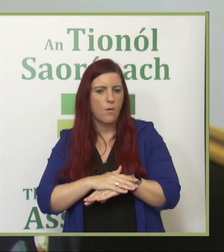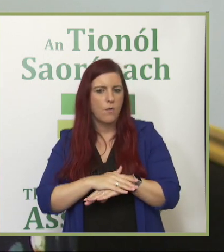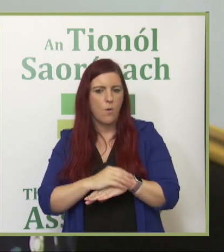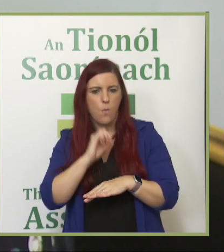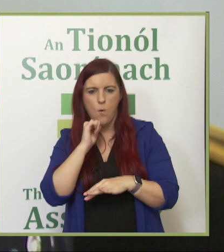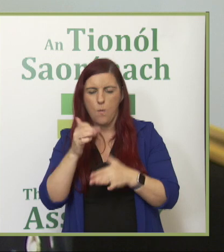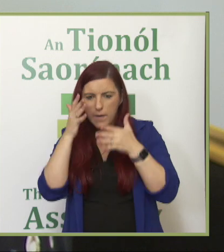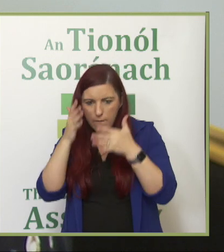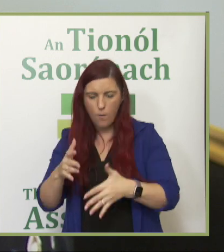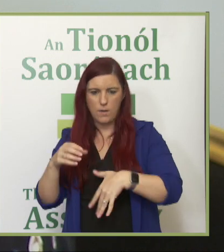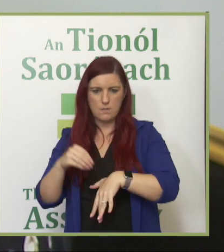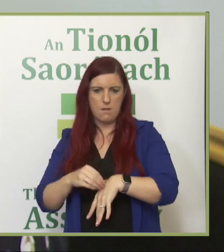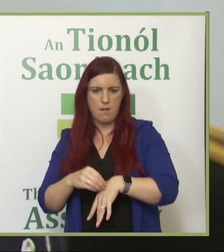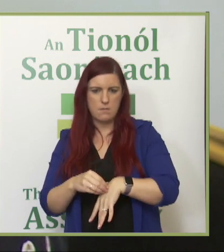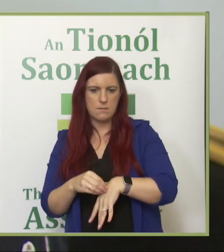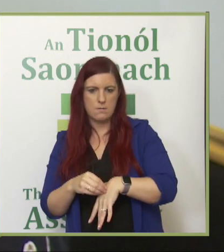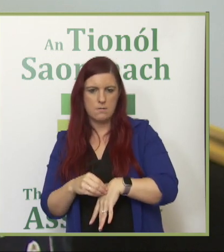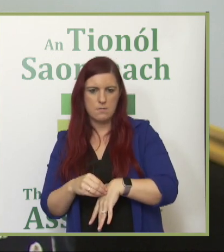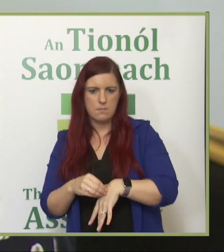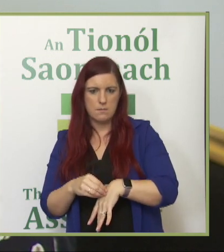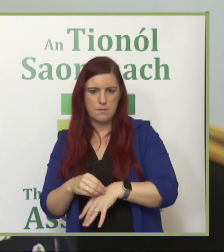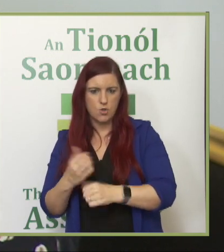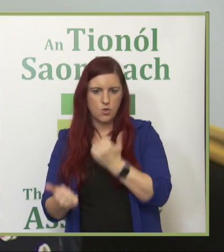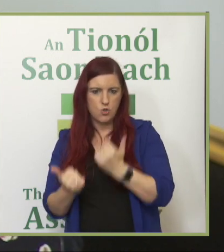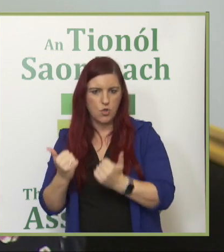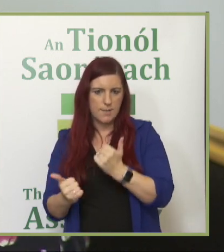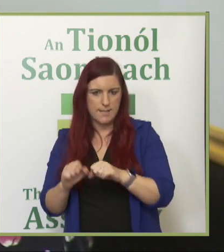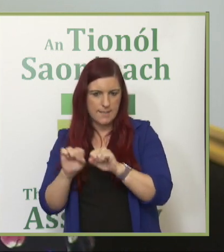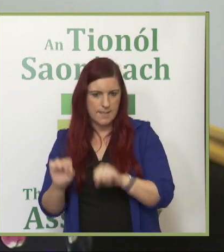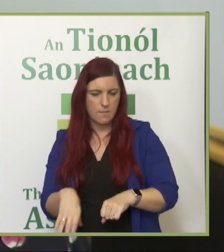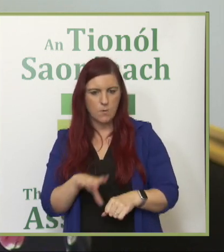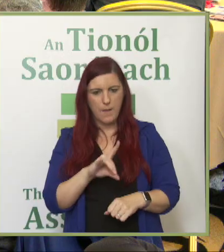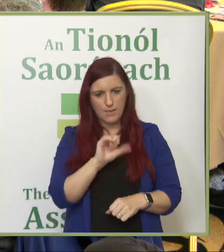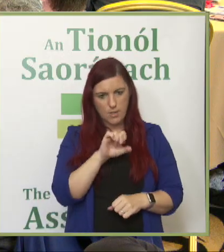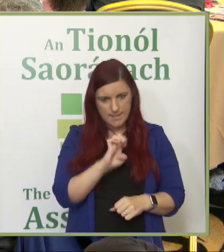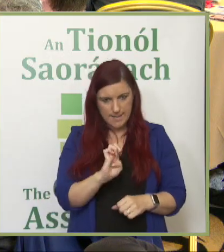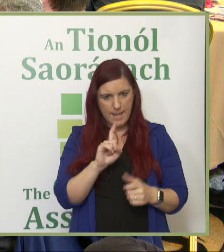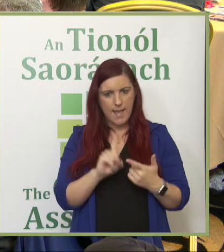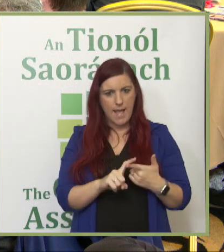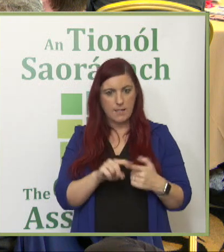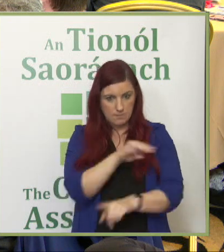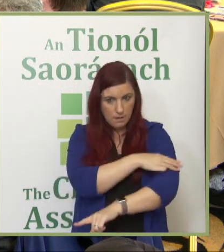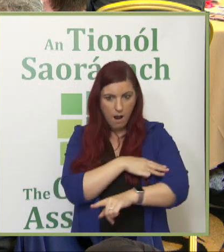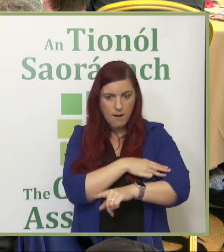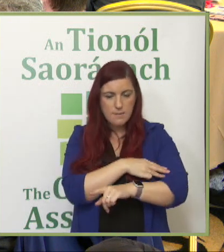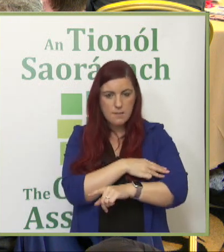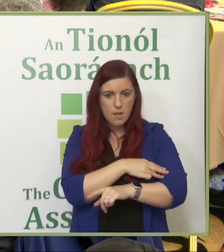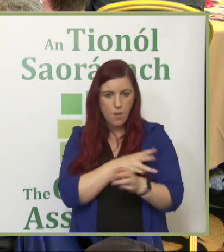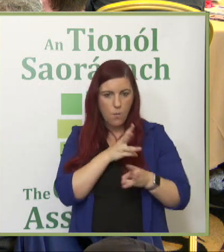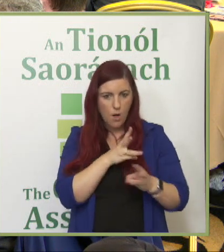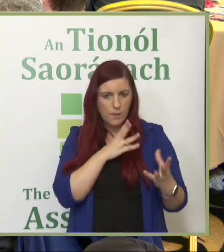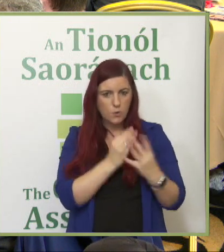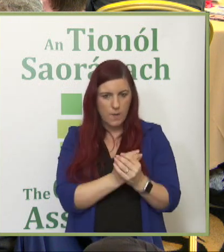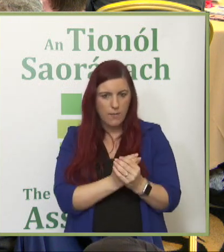on coming into the criminal justice system. So the HSE and the An Garda Síochána will work really